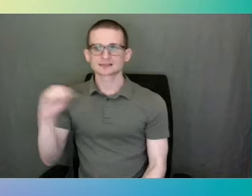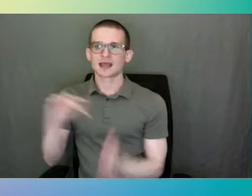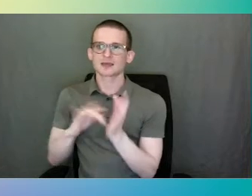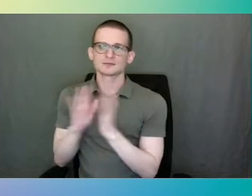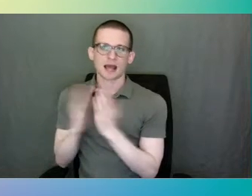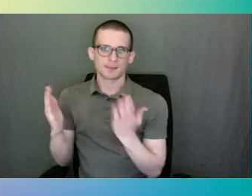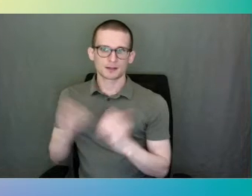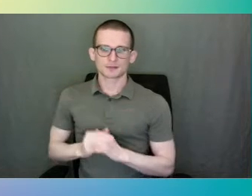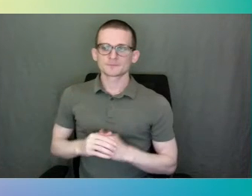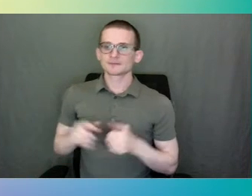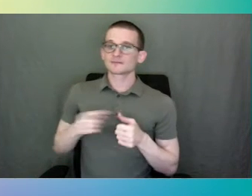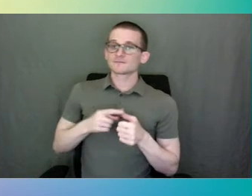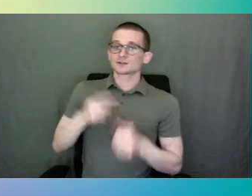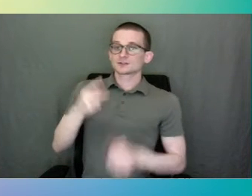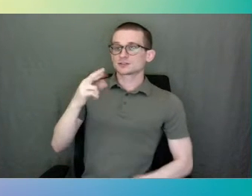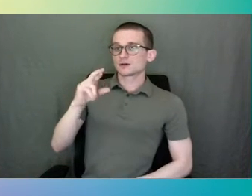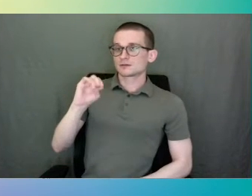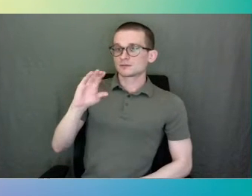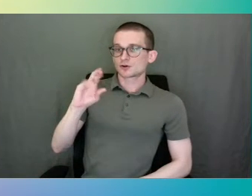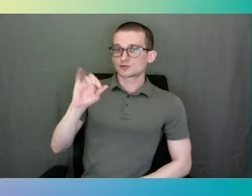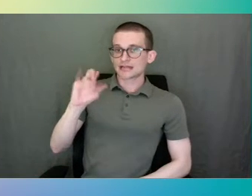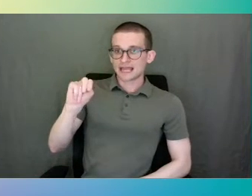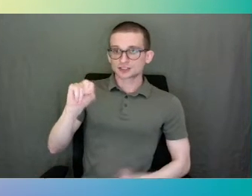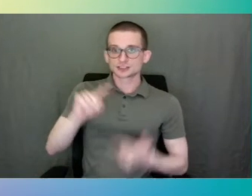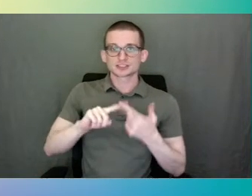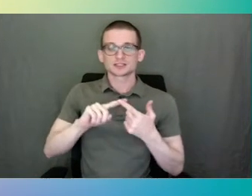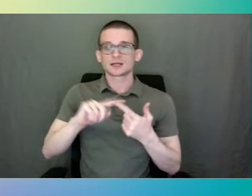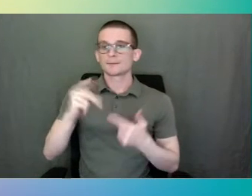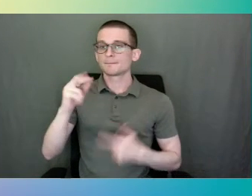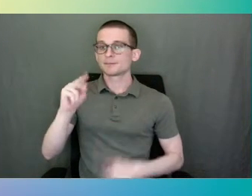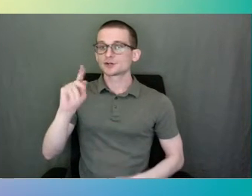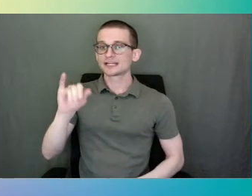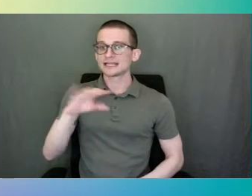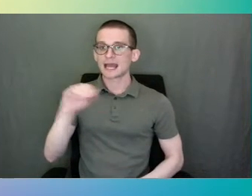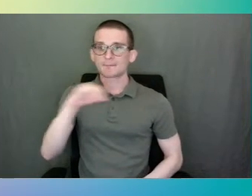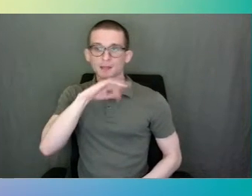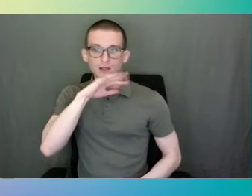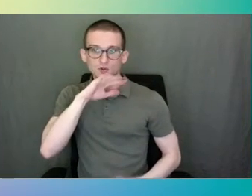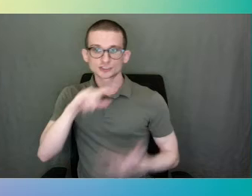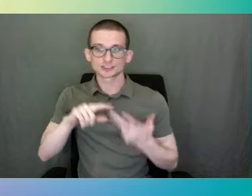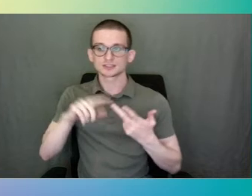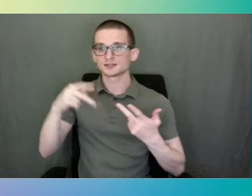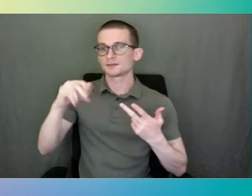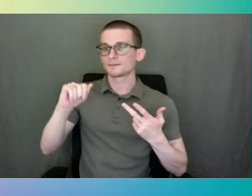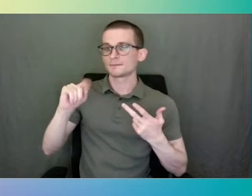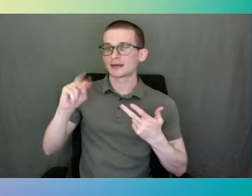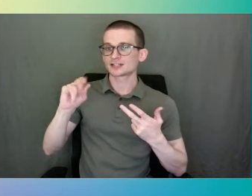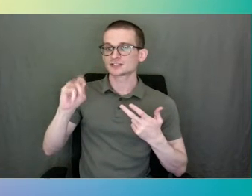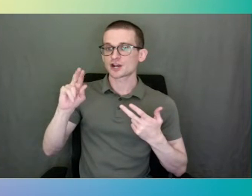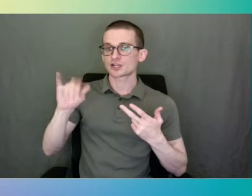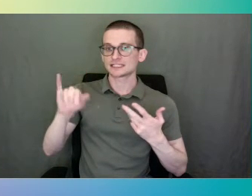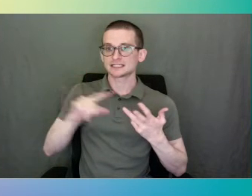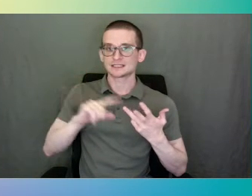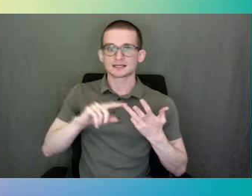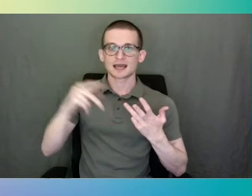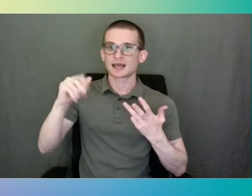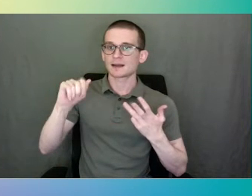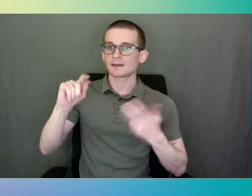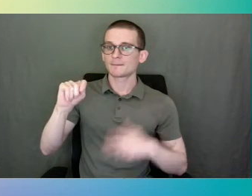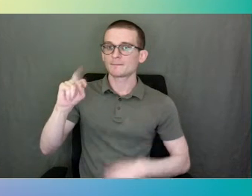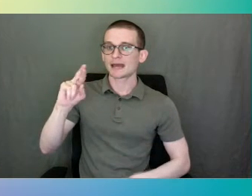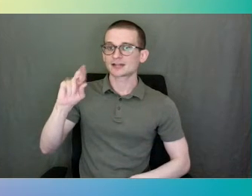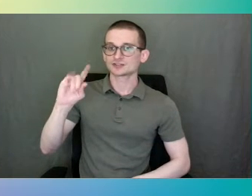look at procreation, purity and pollution, patriarchy, and patrilineage. Procreation, how babies are